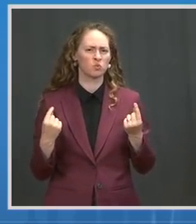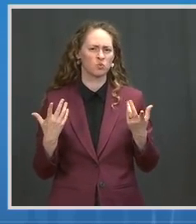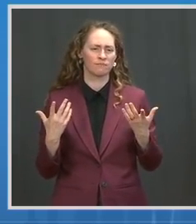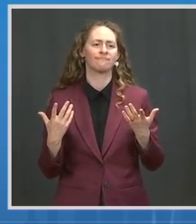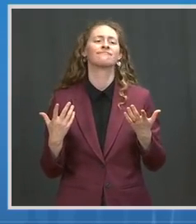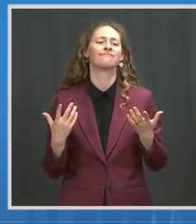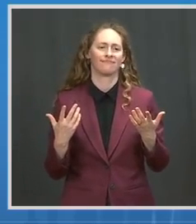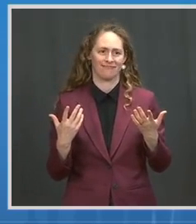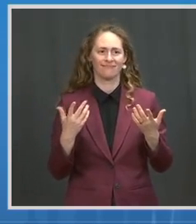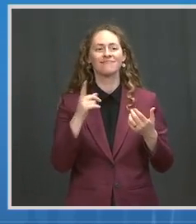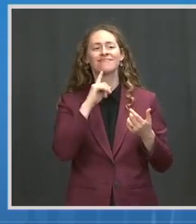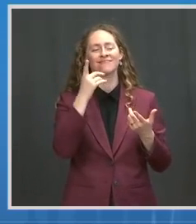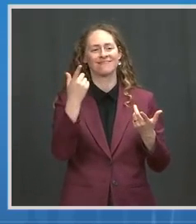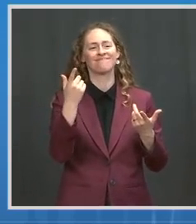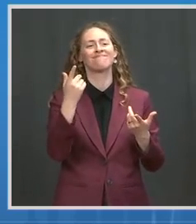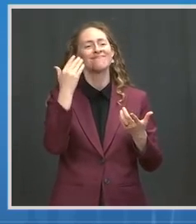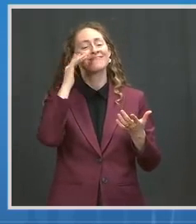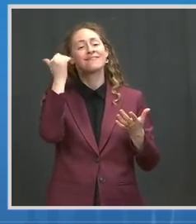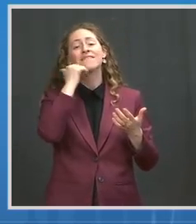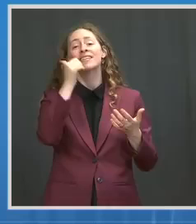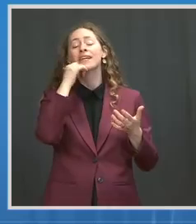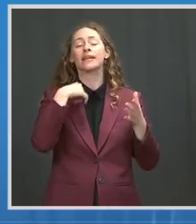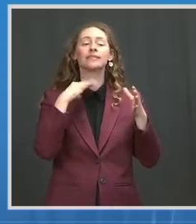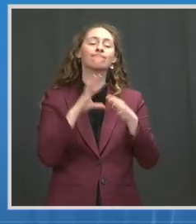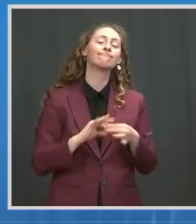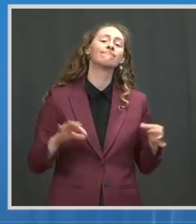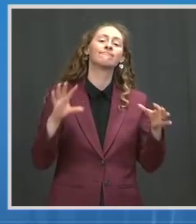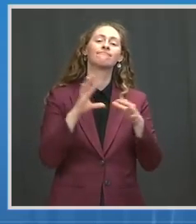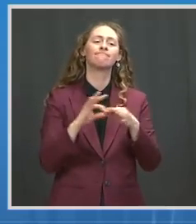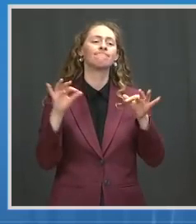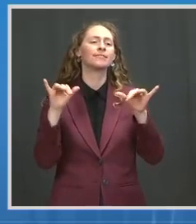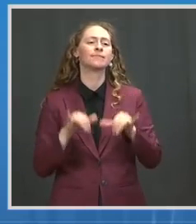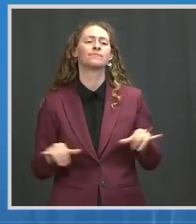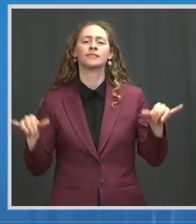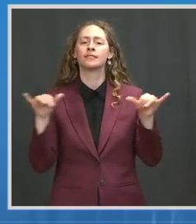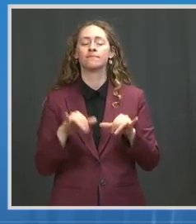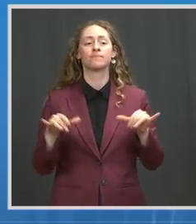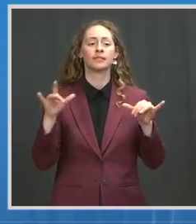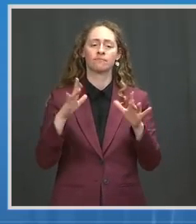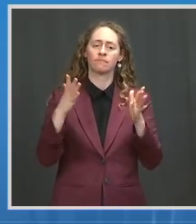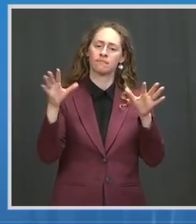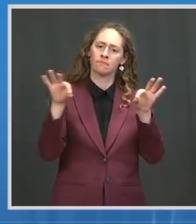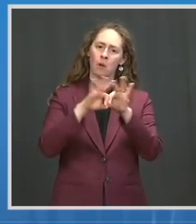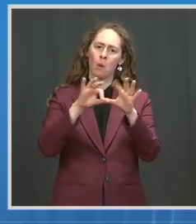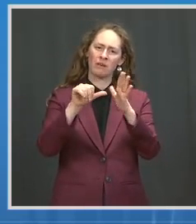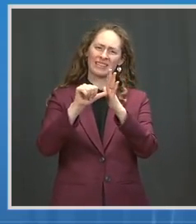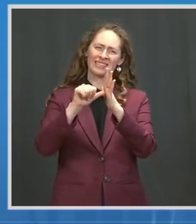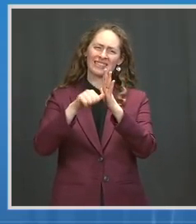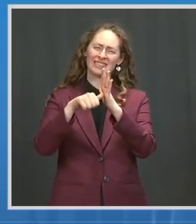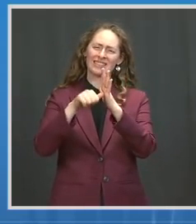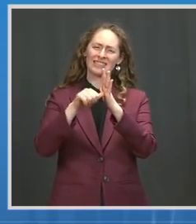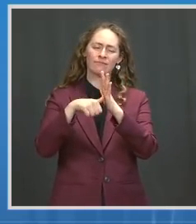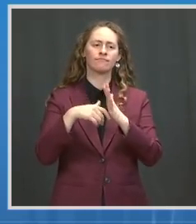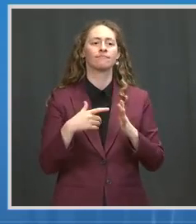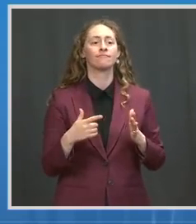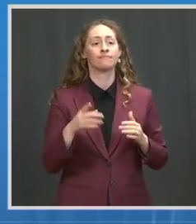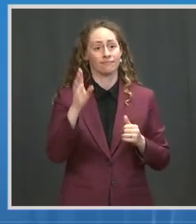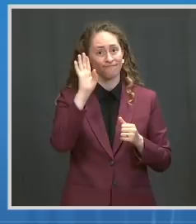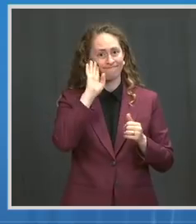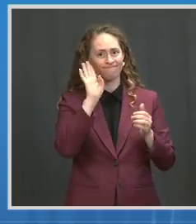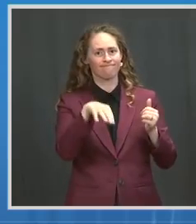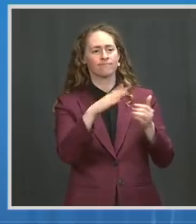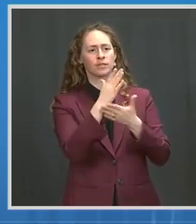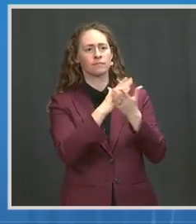single time we've had a briefing, why it's so important. And you're right, there are some states that are falling well below